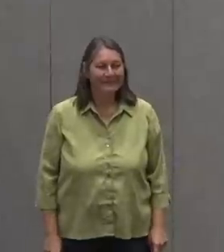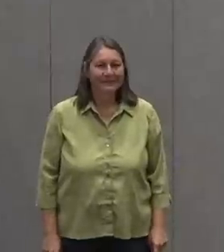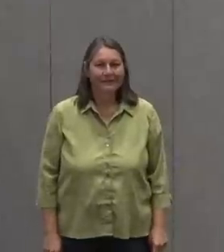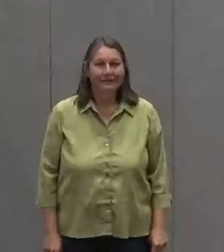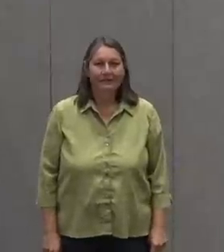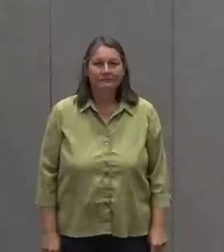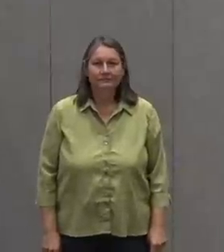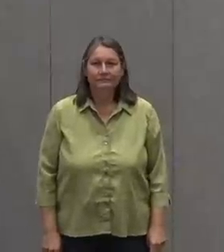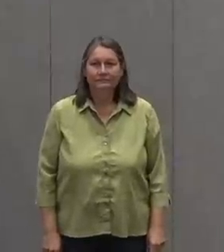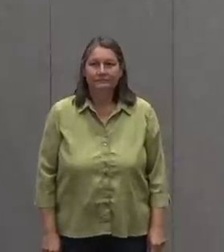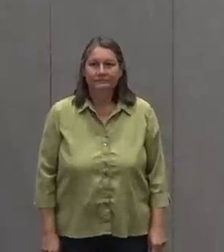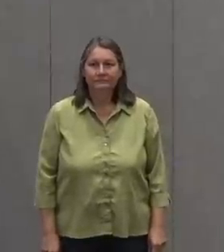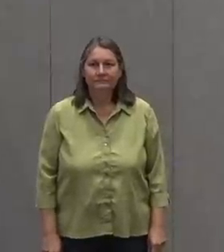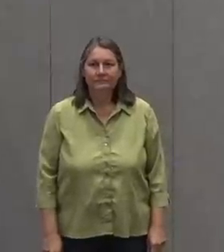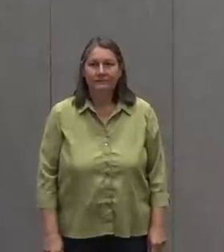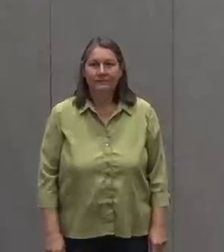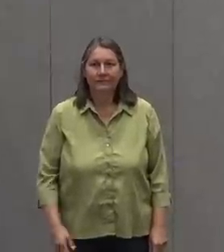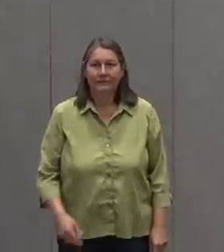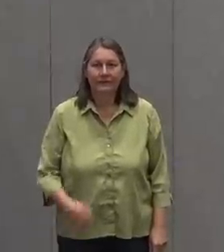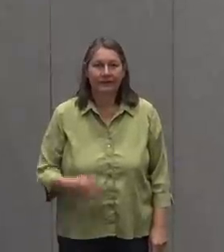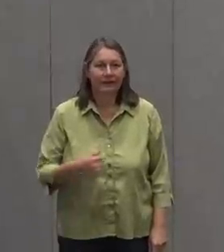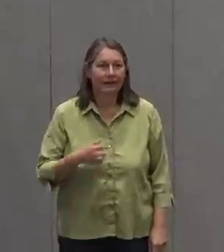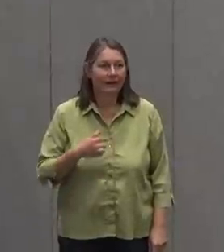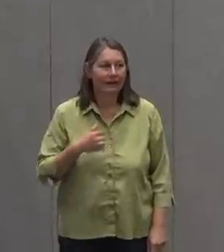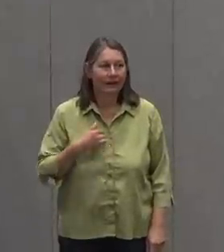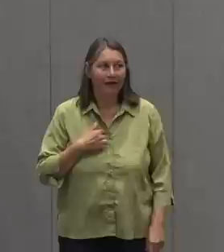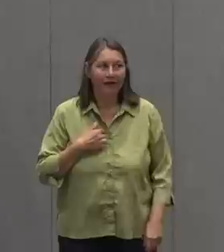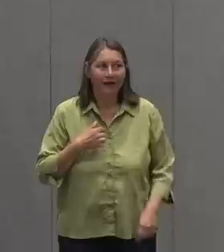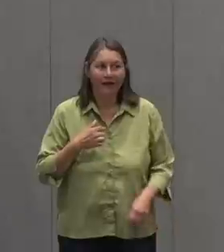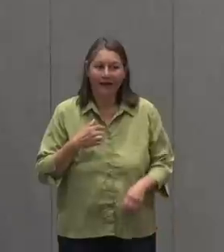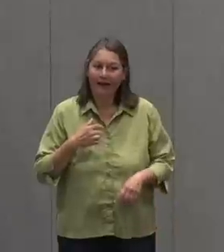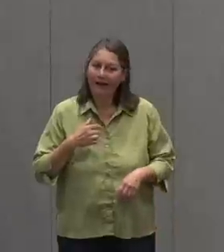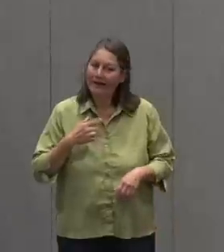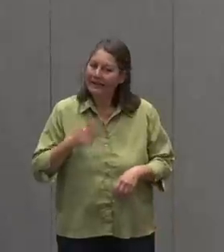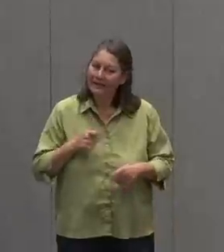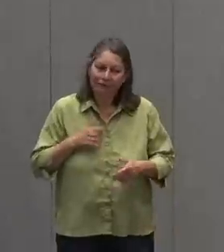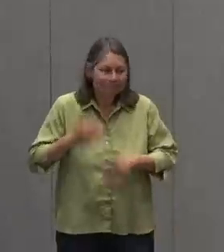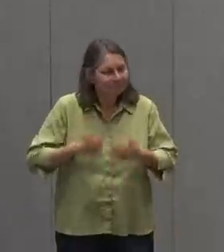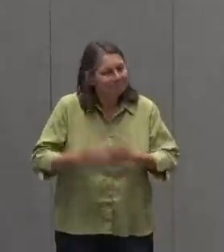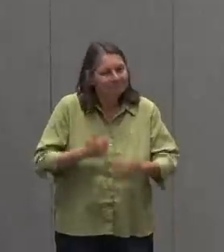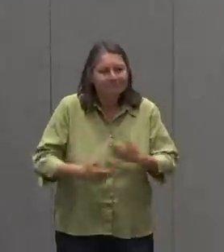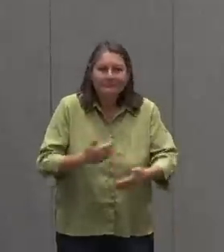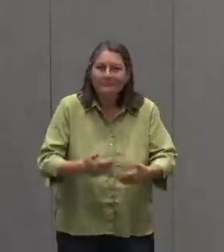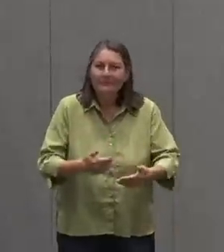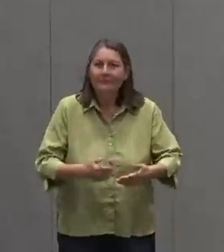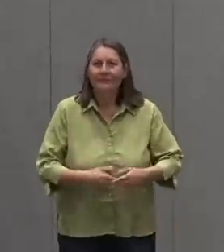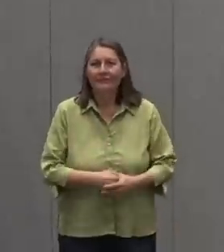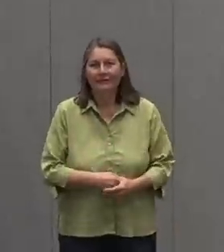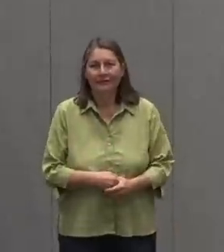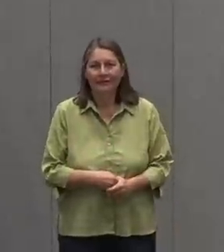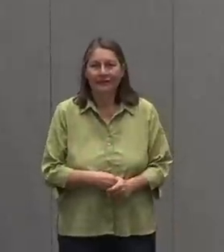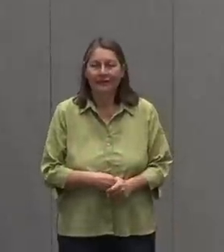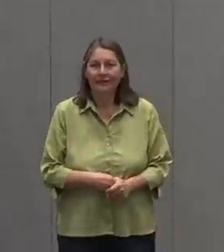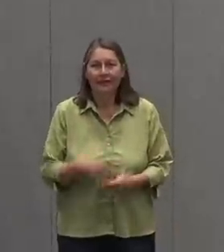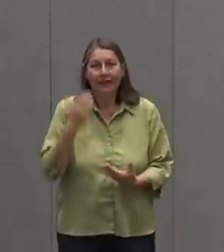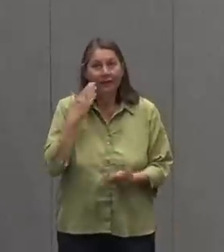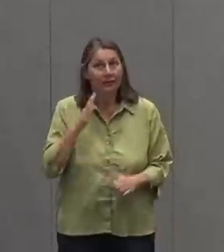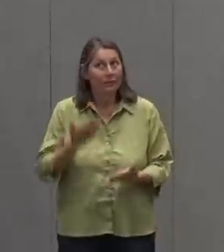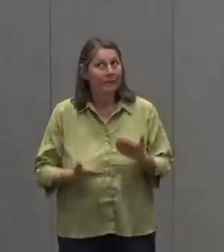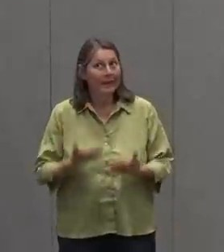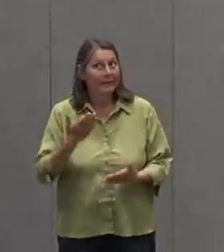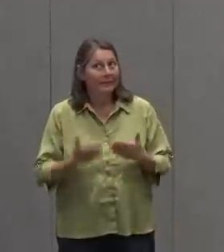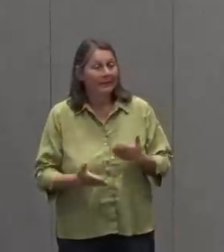All right. I might as well go to the very end, the bitter end. All right. I don't know. Maybe.